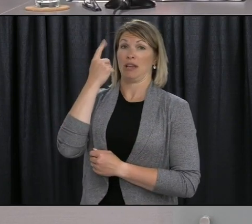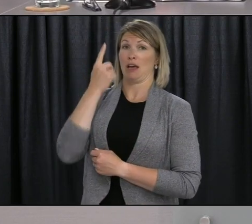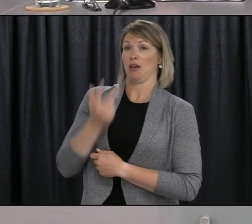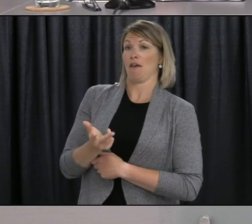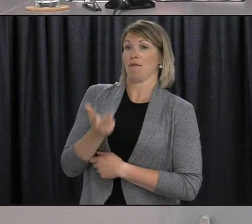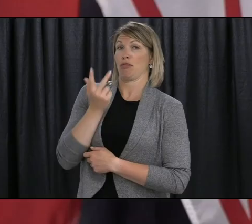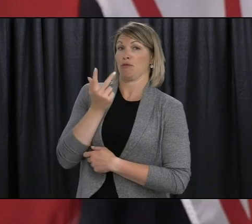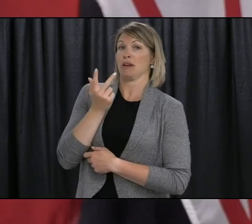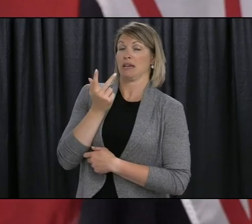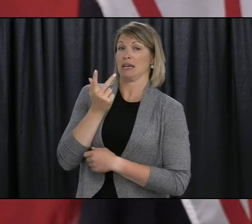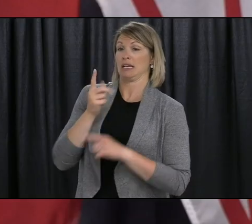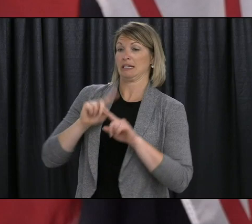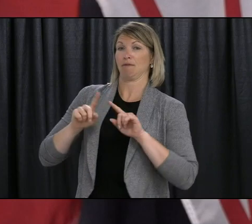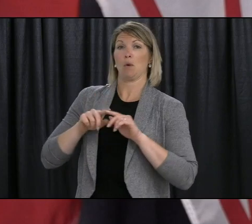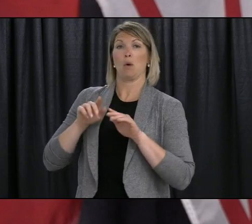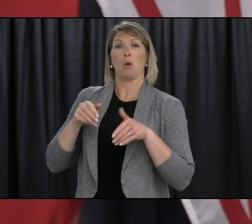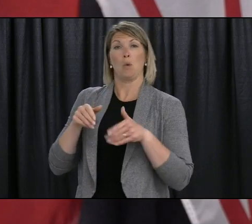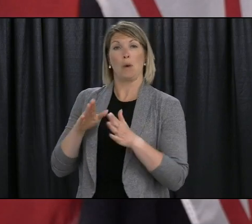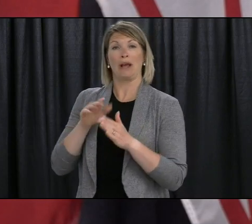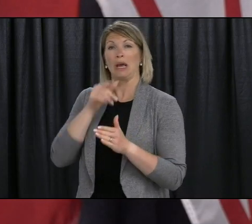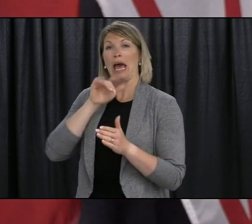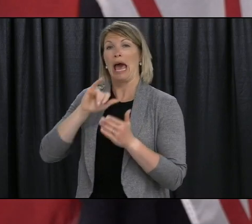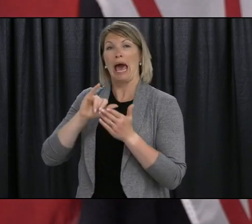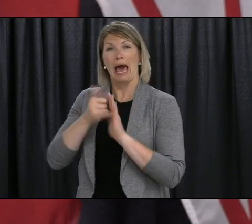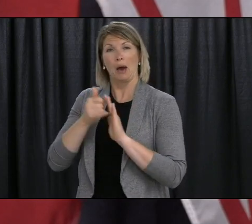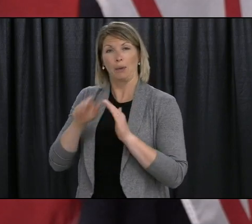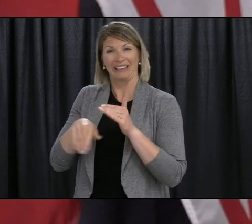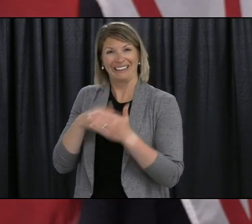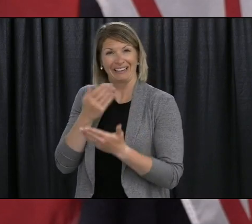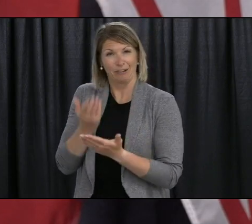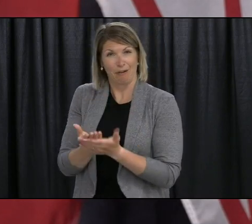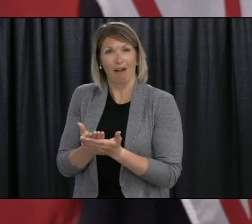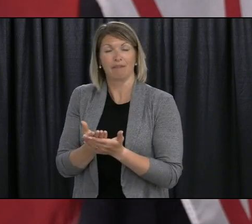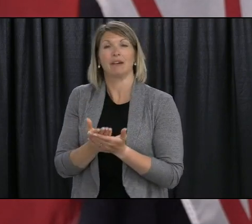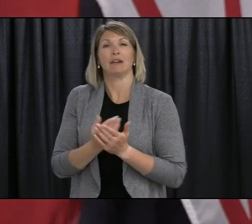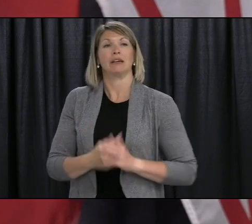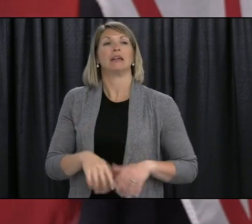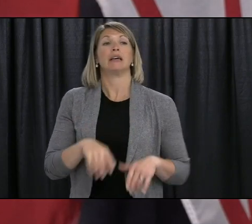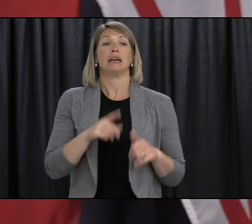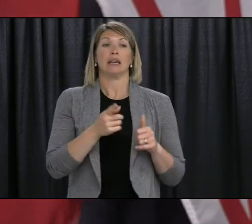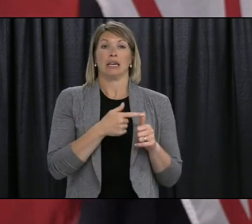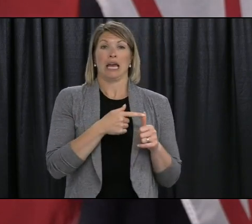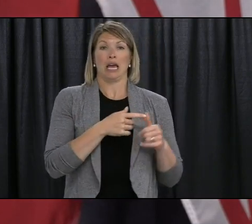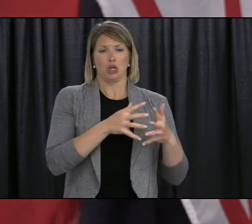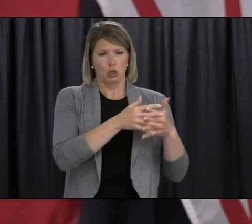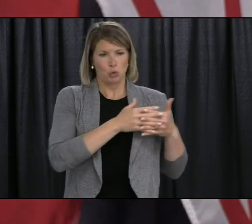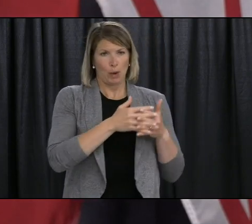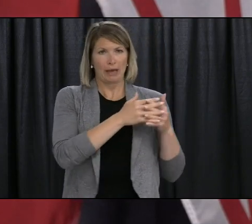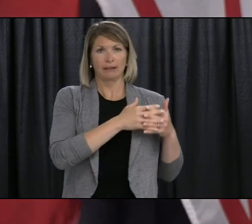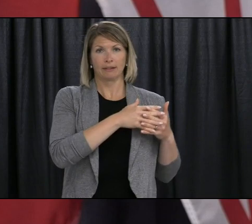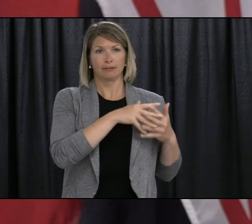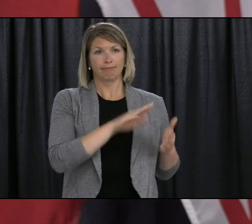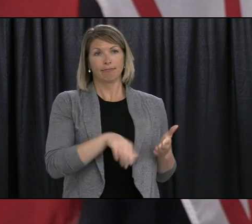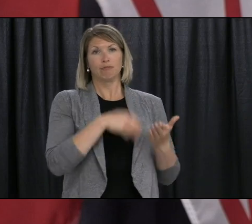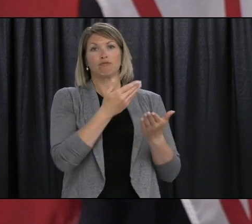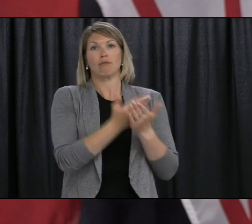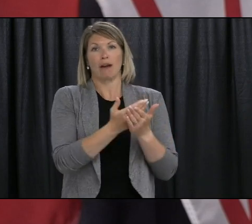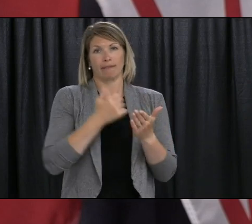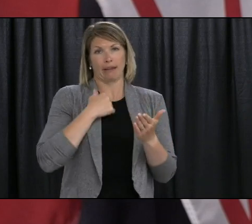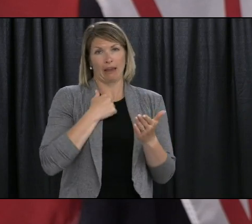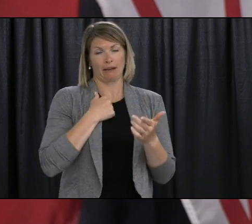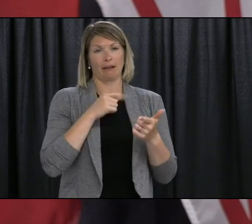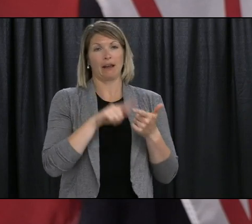into Canada from the temperature checks. Phase 2 would be people that would move from provinces, from one province to another, and then phase